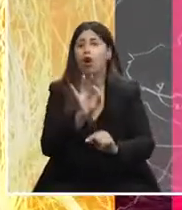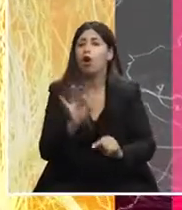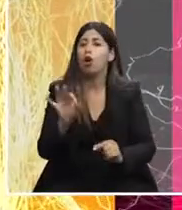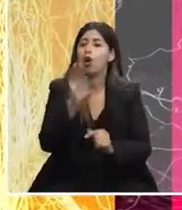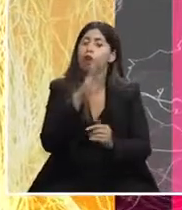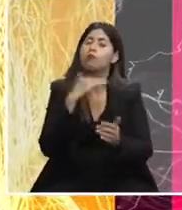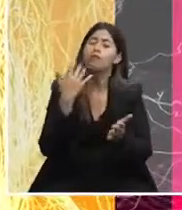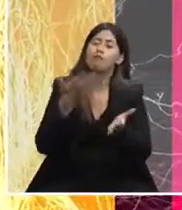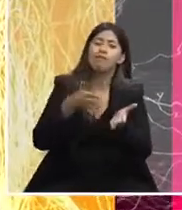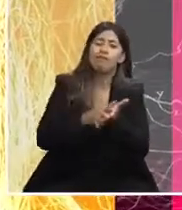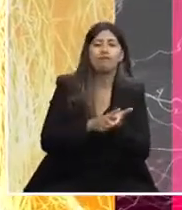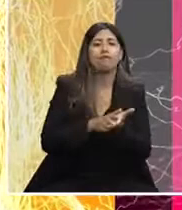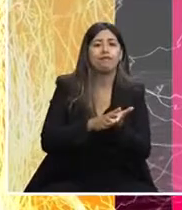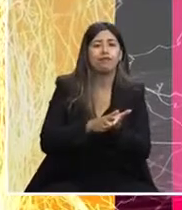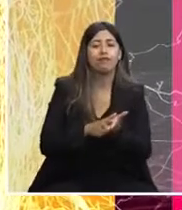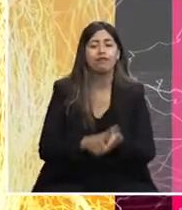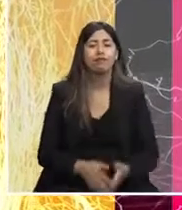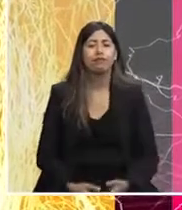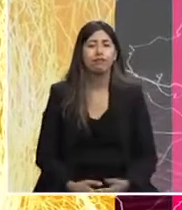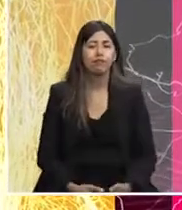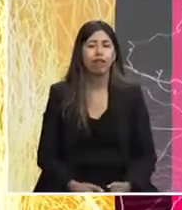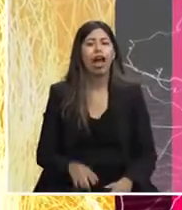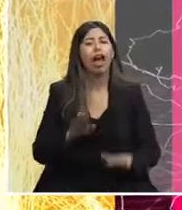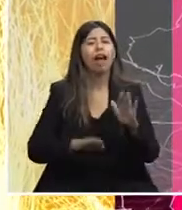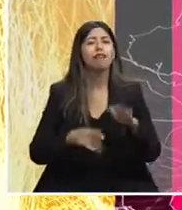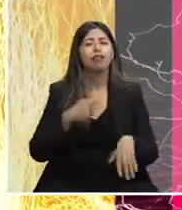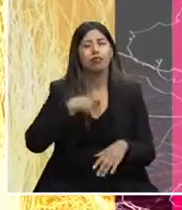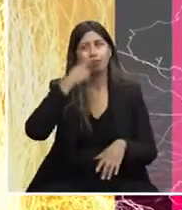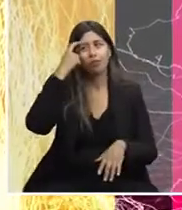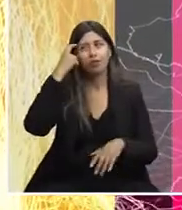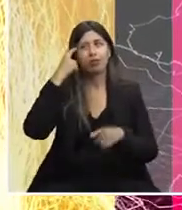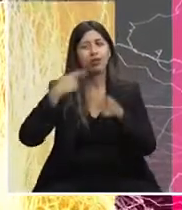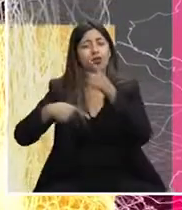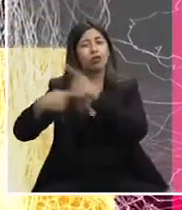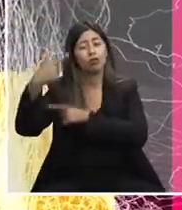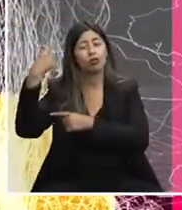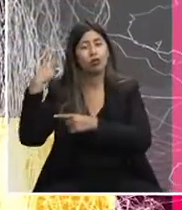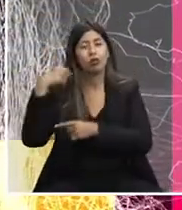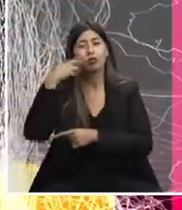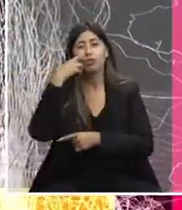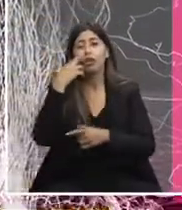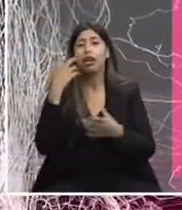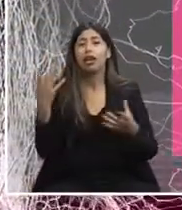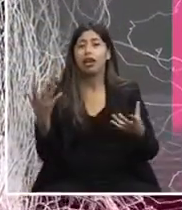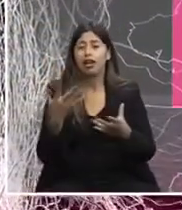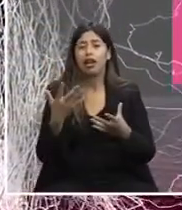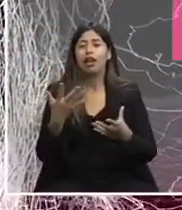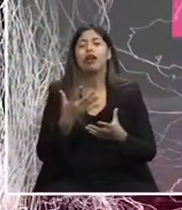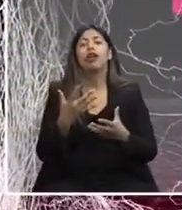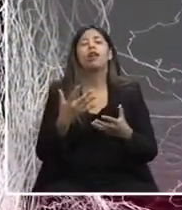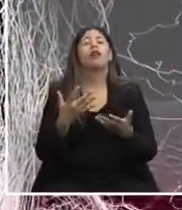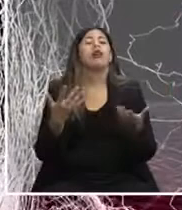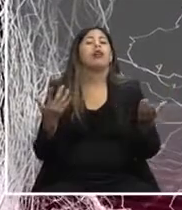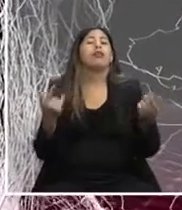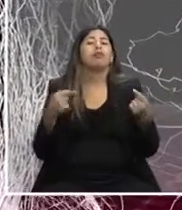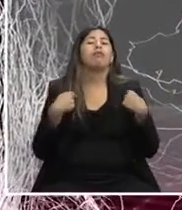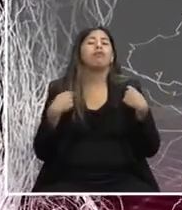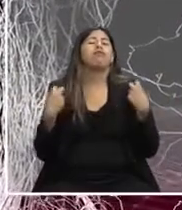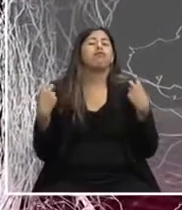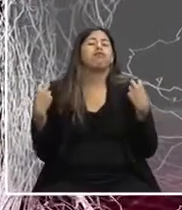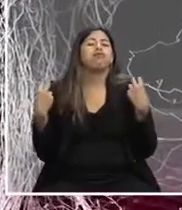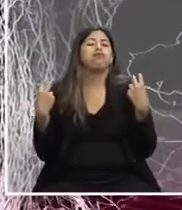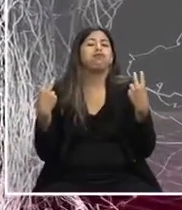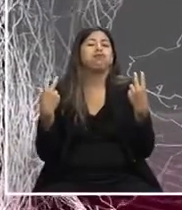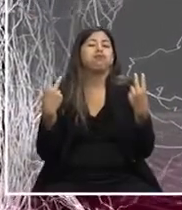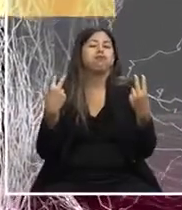I sometimes think of human history as a grand journey through the wilderness. There are wrong turns and times of hardship,